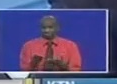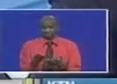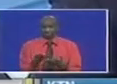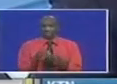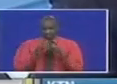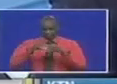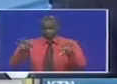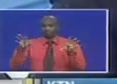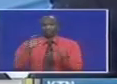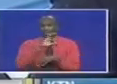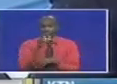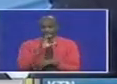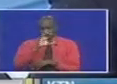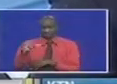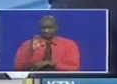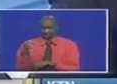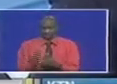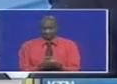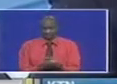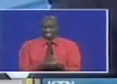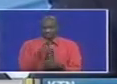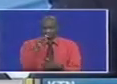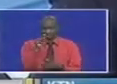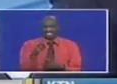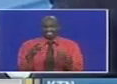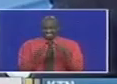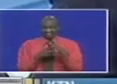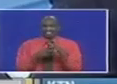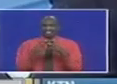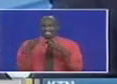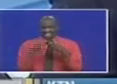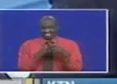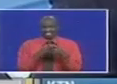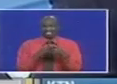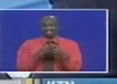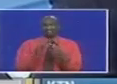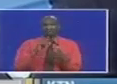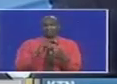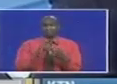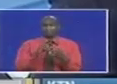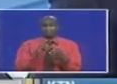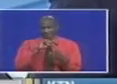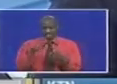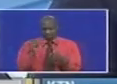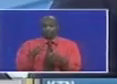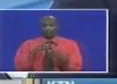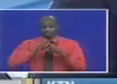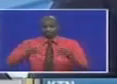counties. And in that sense, 78 million was devolved to each and every county.